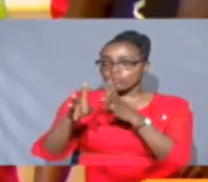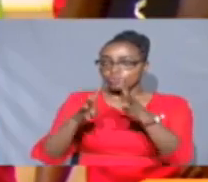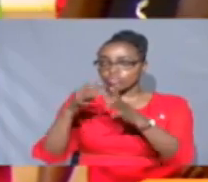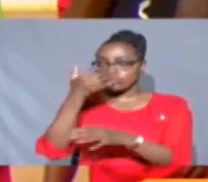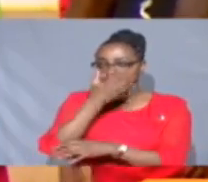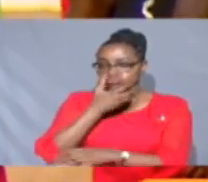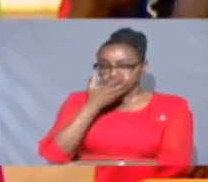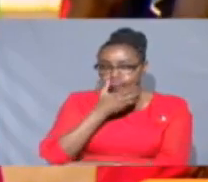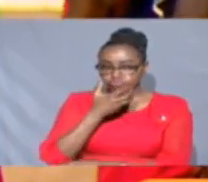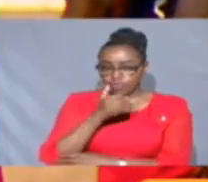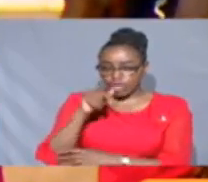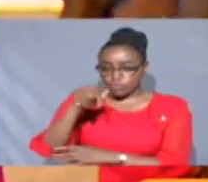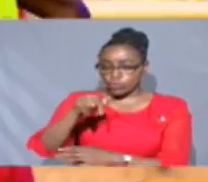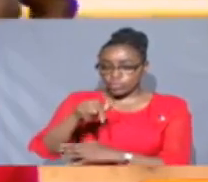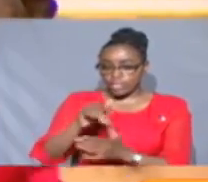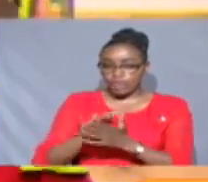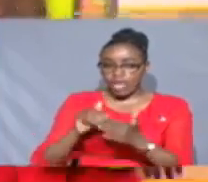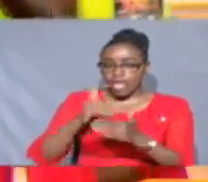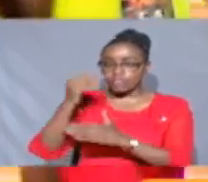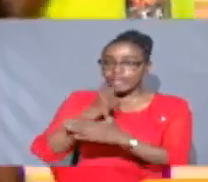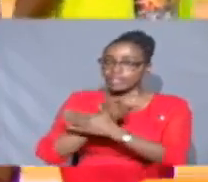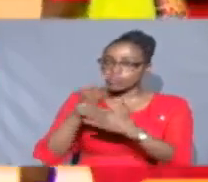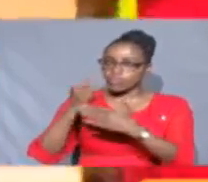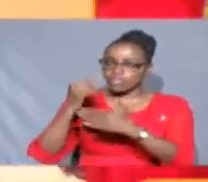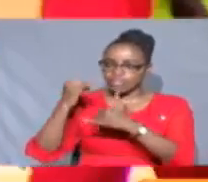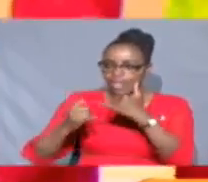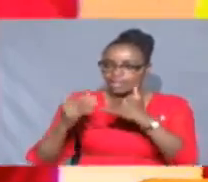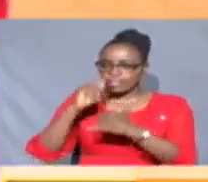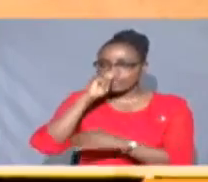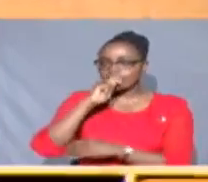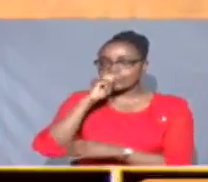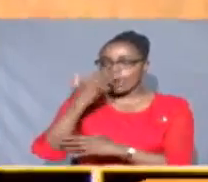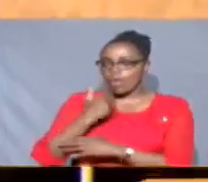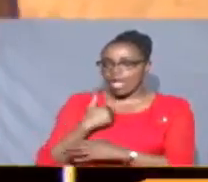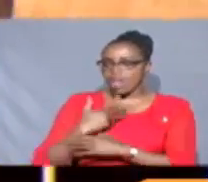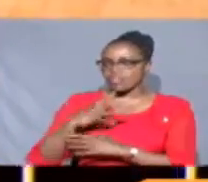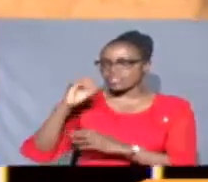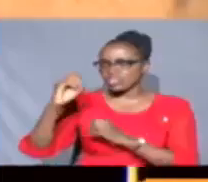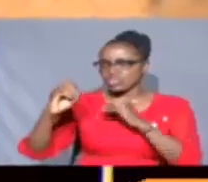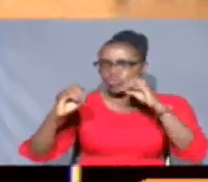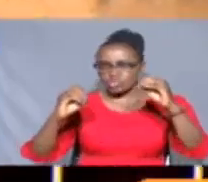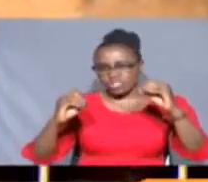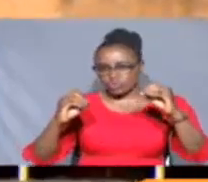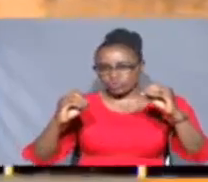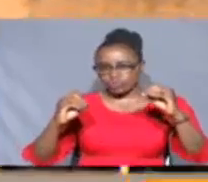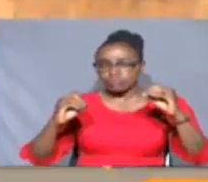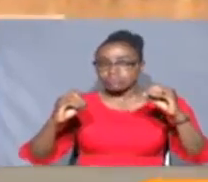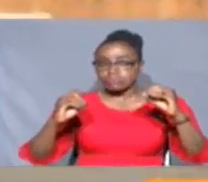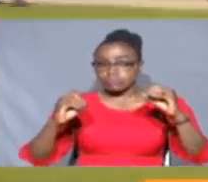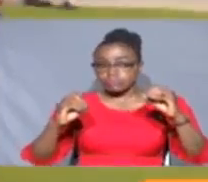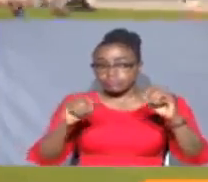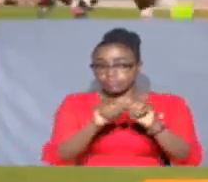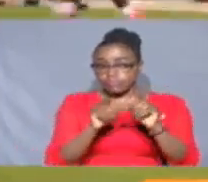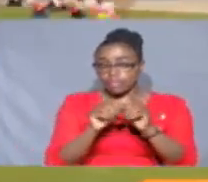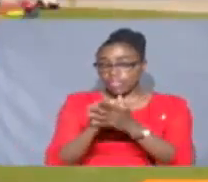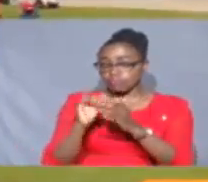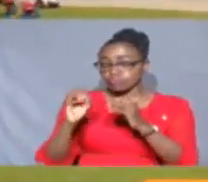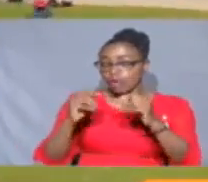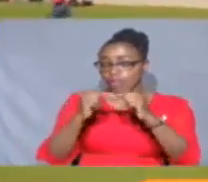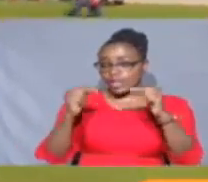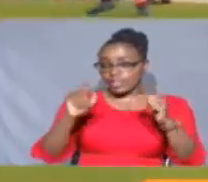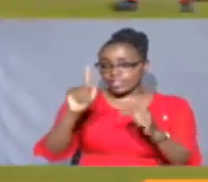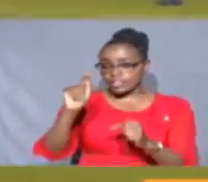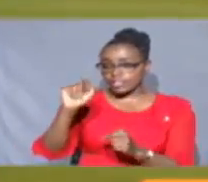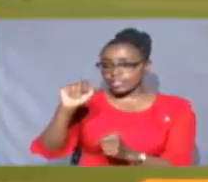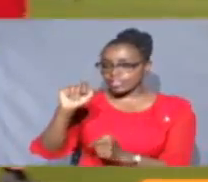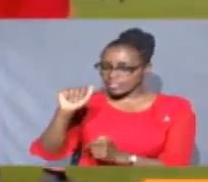Centre Kasarani today after last weekend's fixture in Tanzania, where they managed to clip a clean sheet in a barren draw against the Taifa